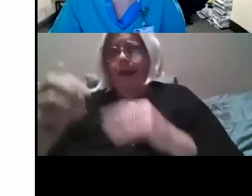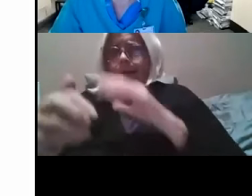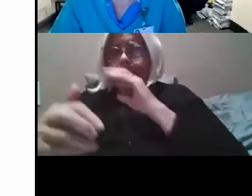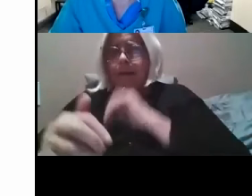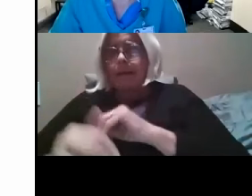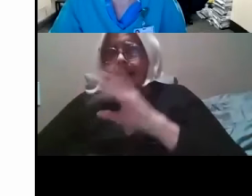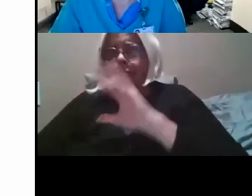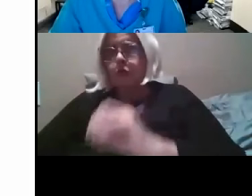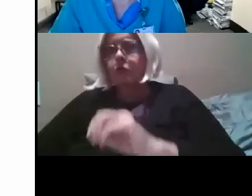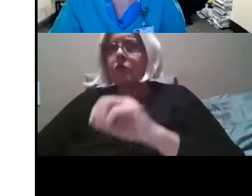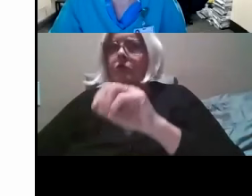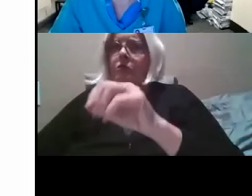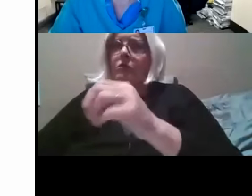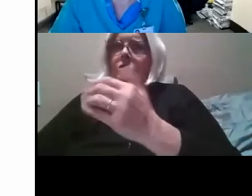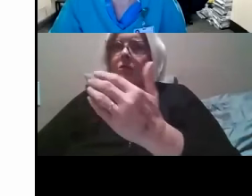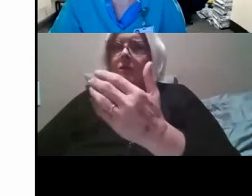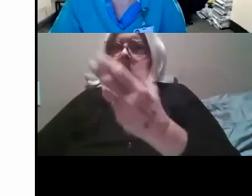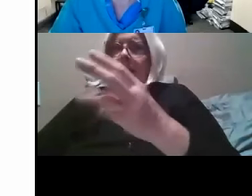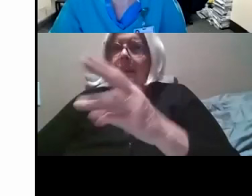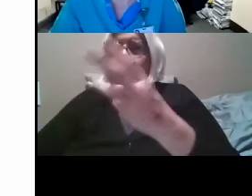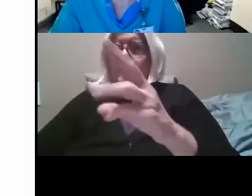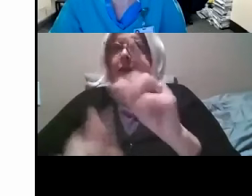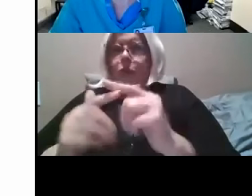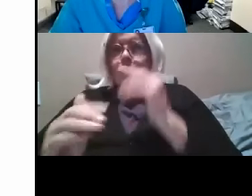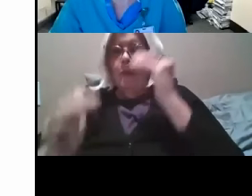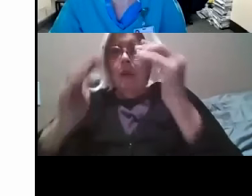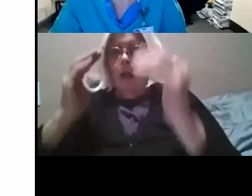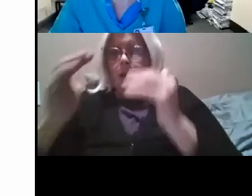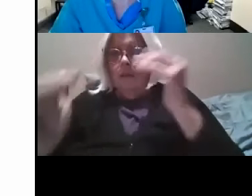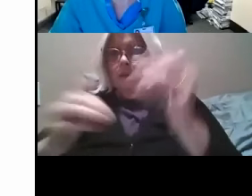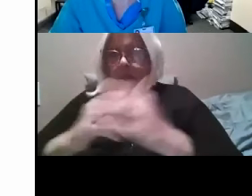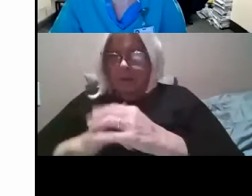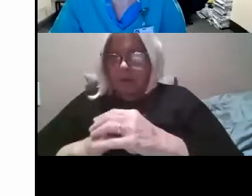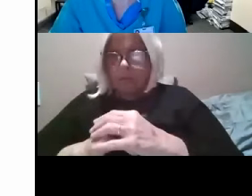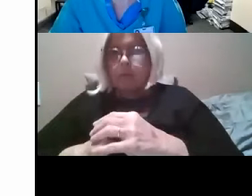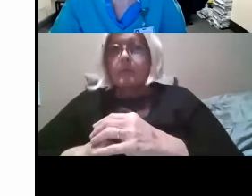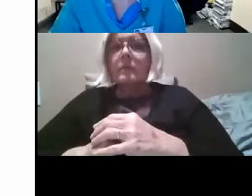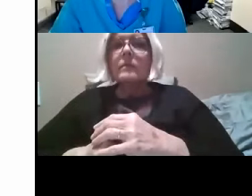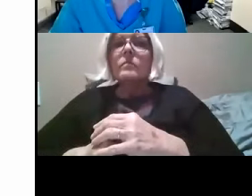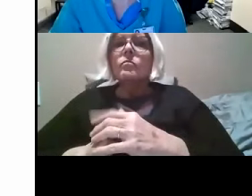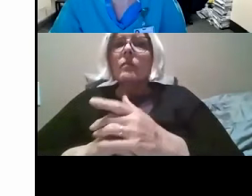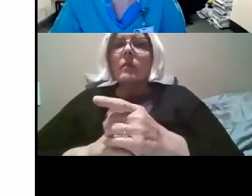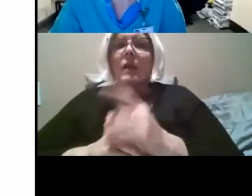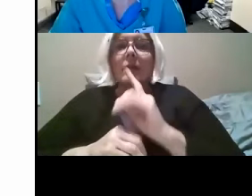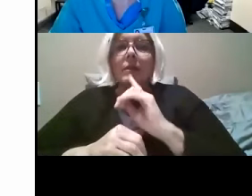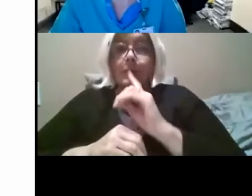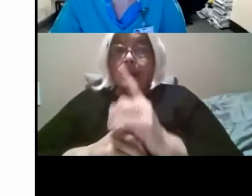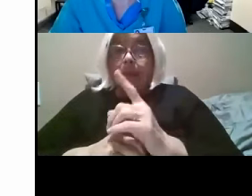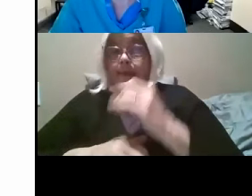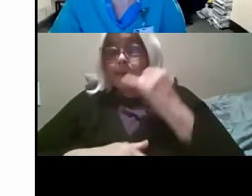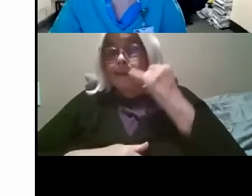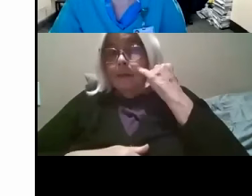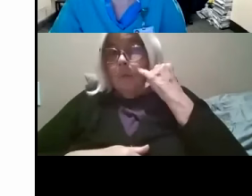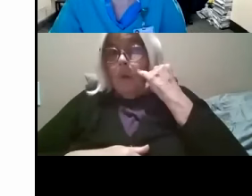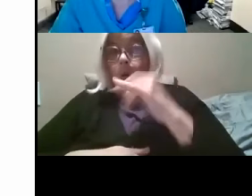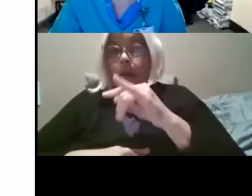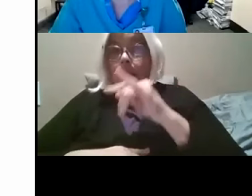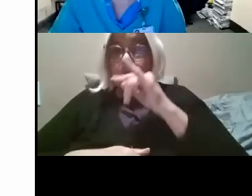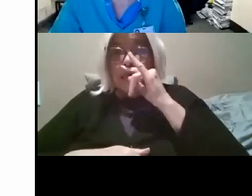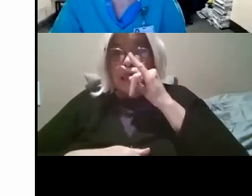most about this is the amount of kids that complained of headache and fatigue in the placebo group, because I just can imagine these